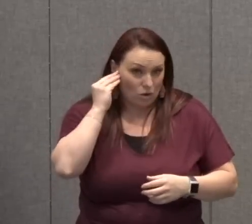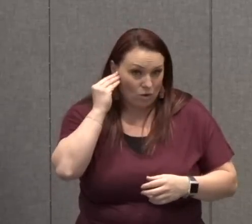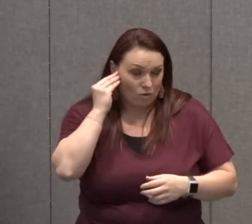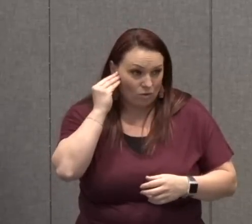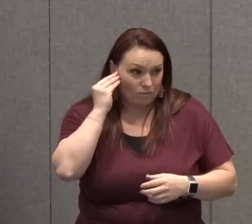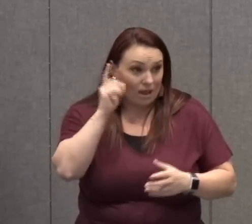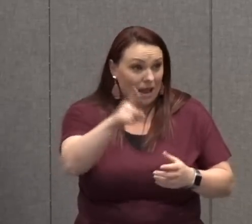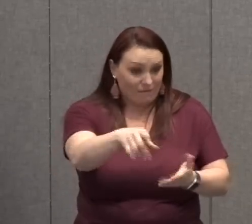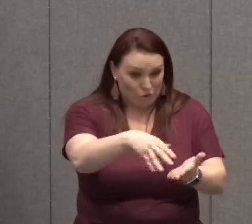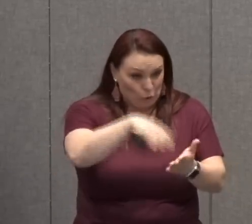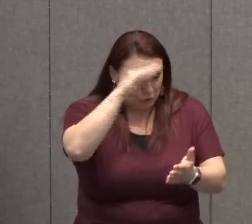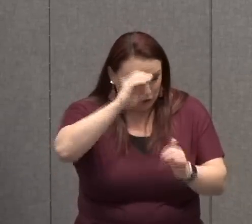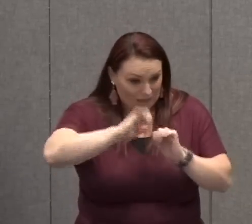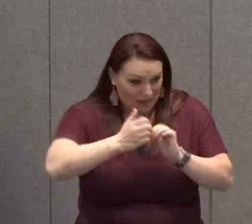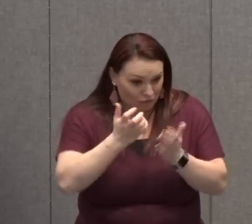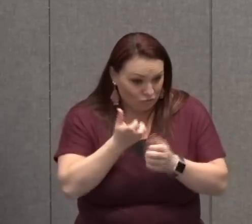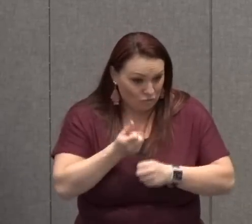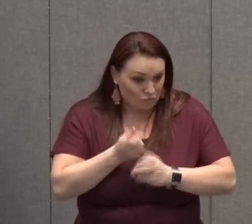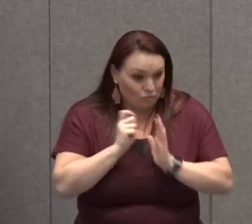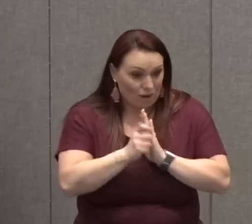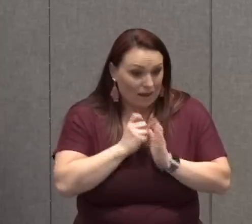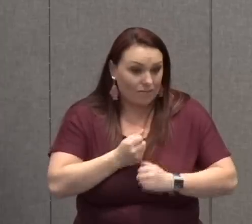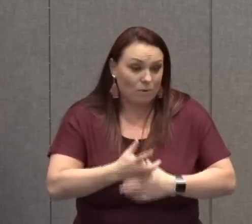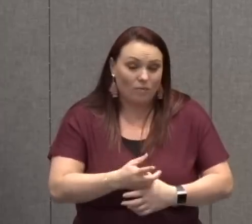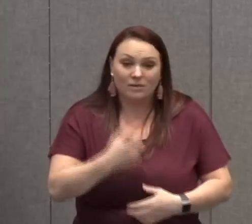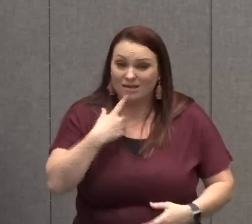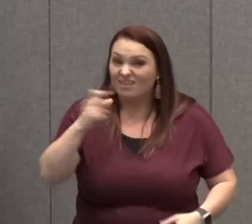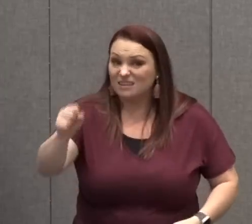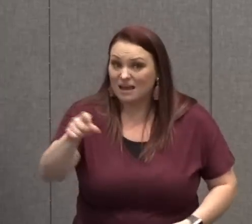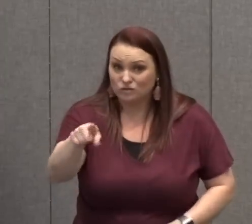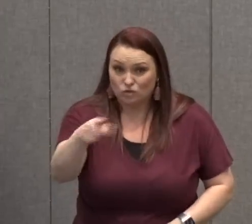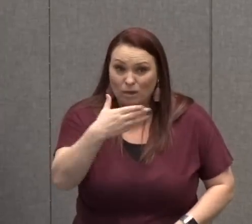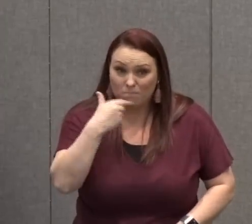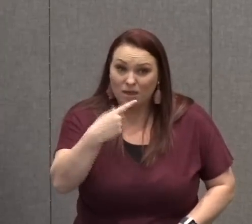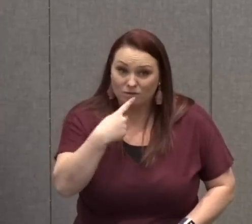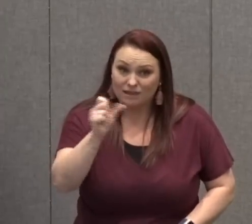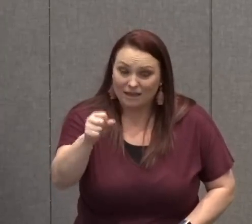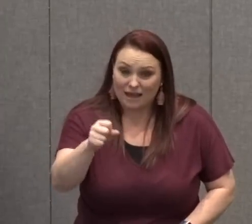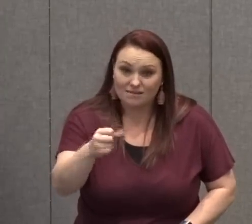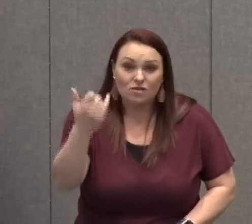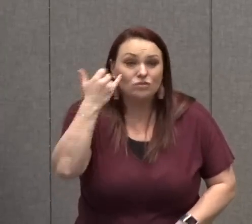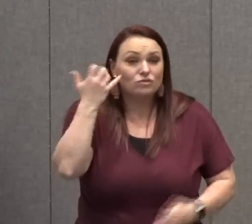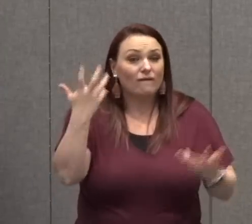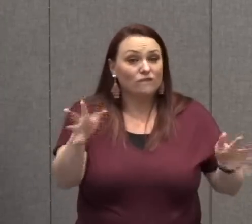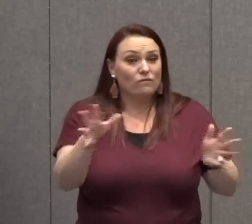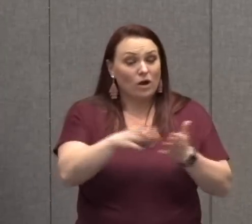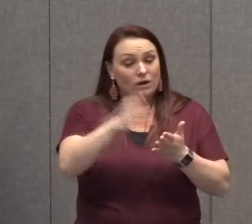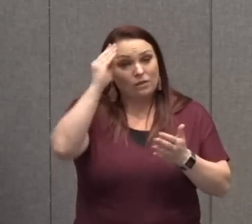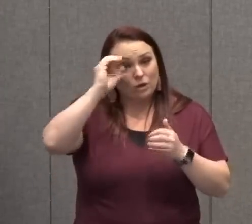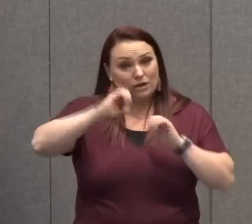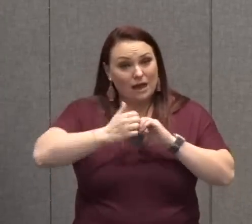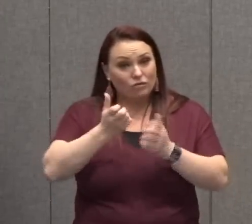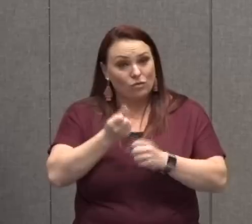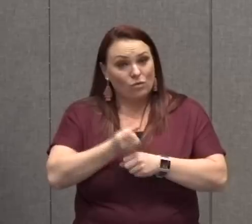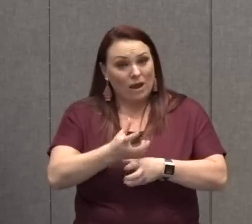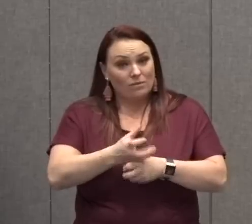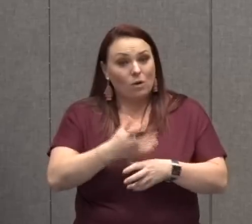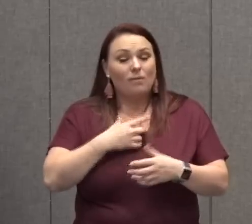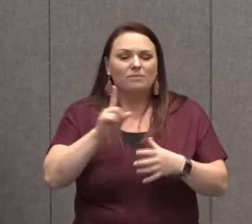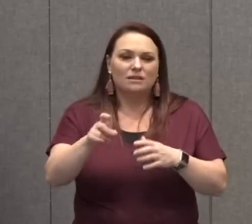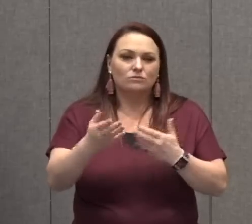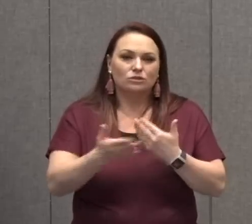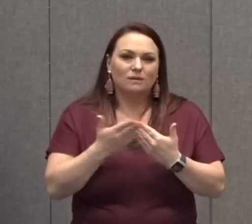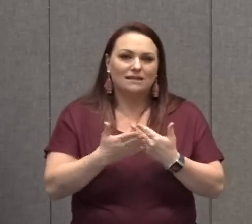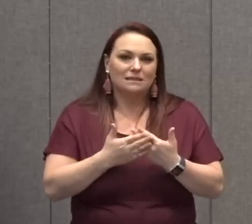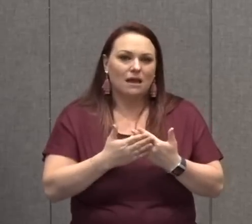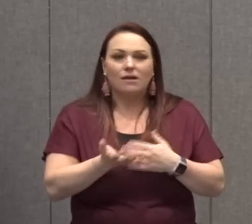say yes out there so if you already know how to write a poem this one should be easy I'm gonna find another one maybe make a list of your